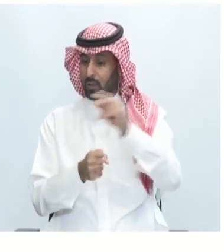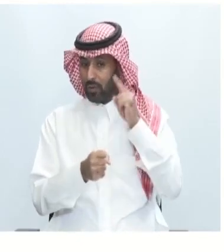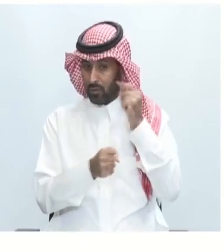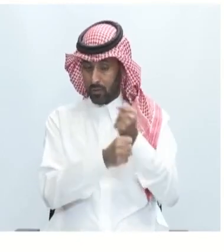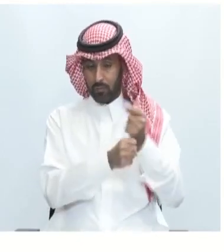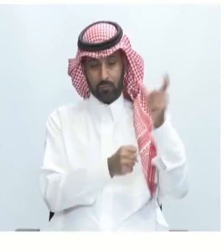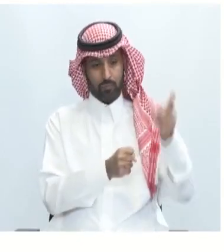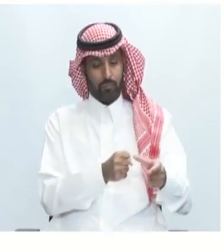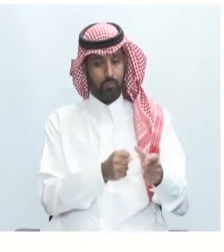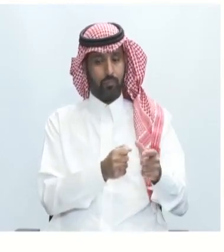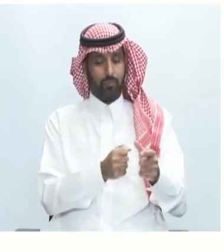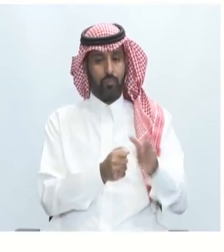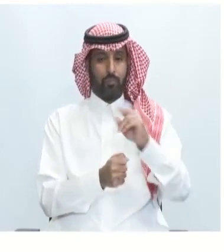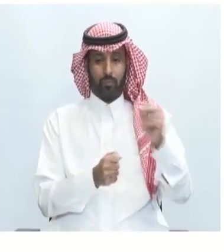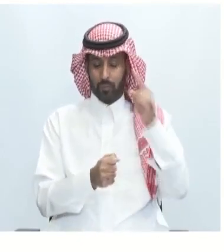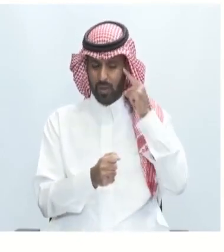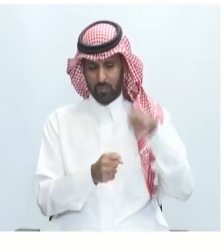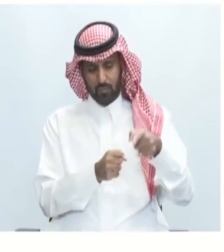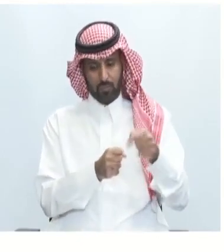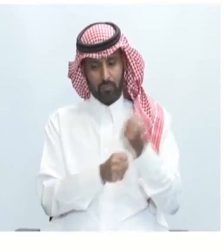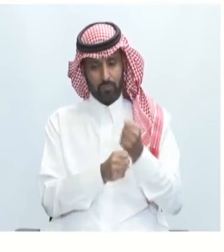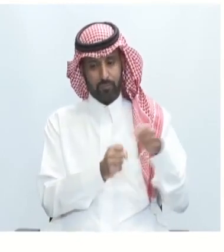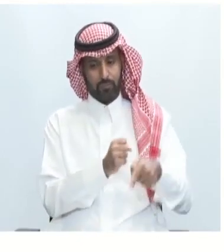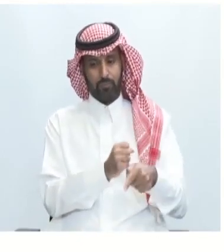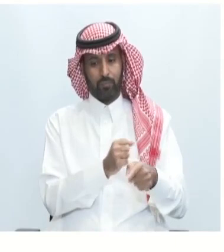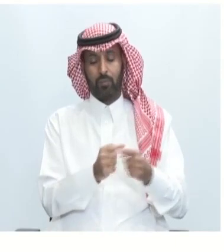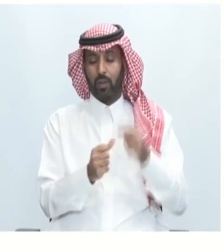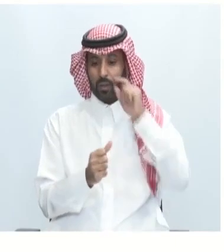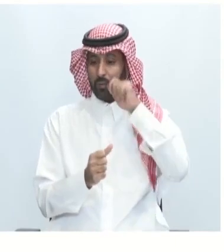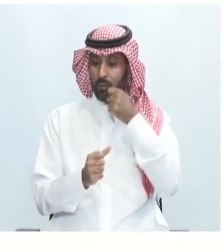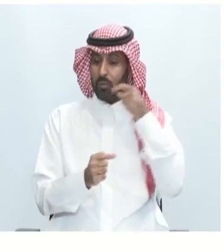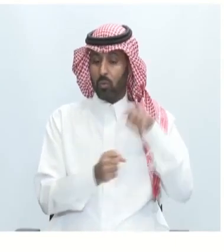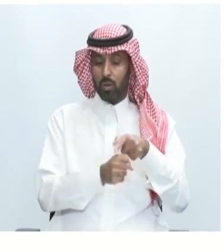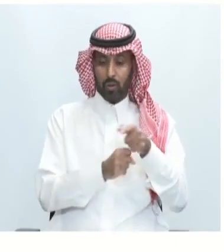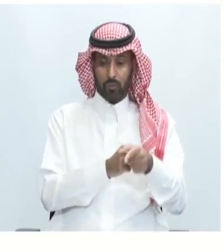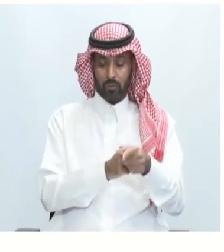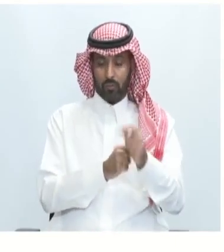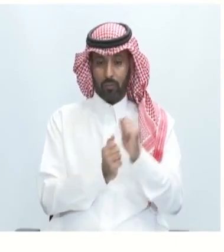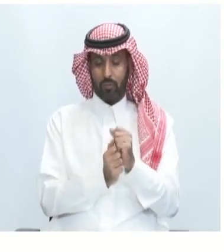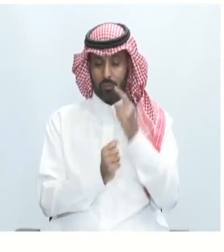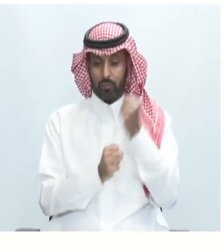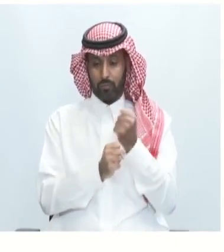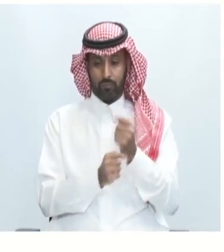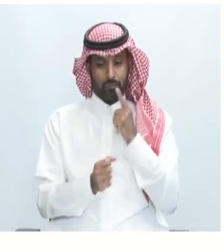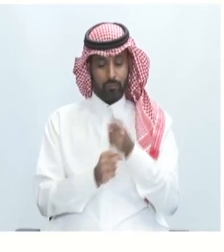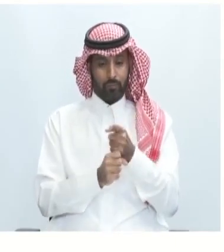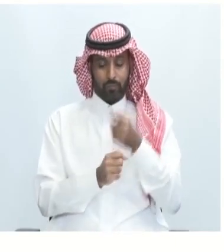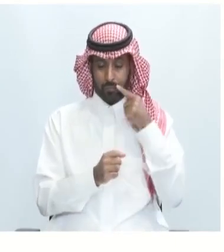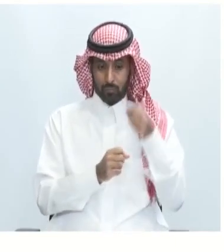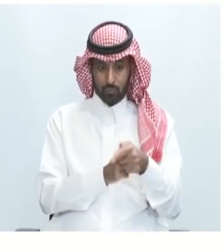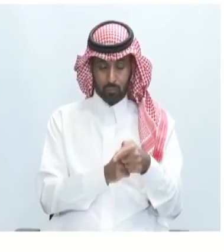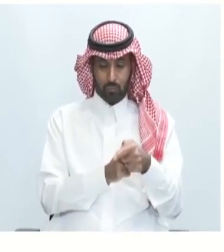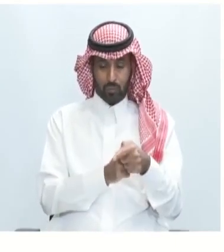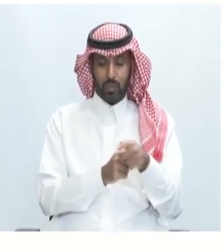to act as a subject. It's still an object. The men were accused. This is an action here. The men